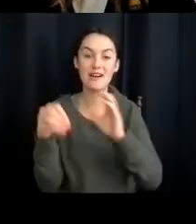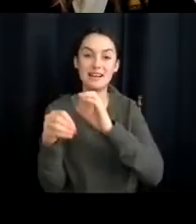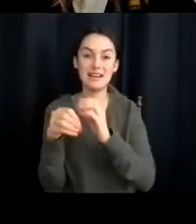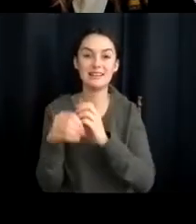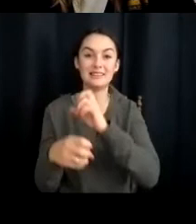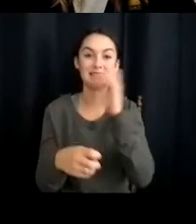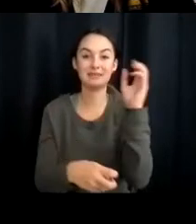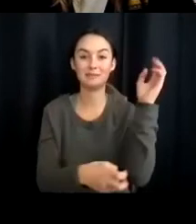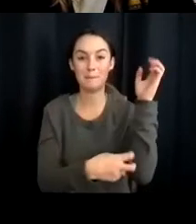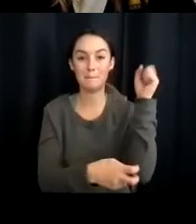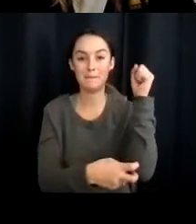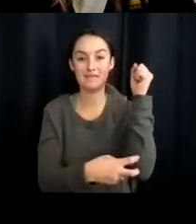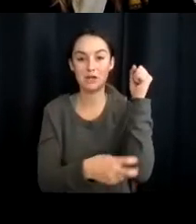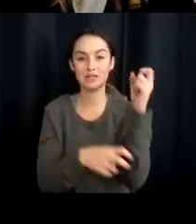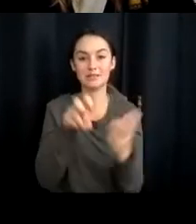Grant.